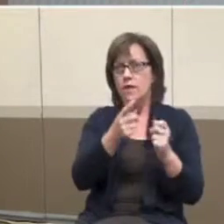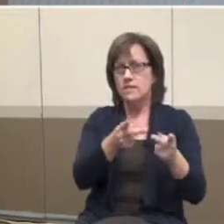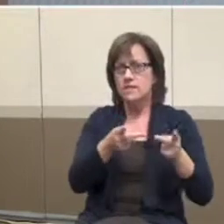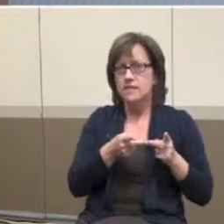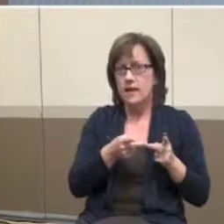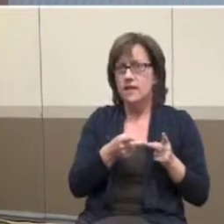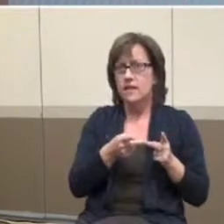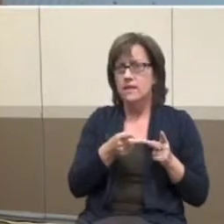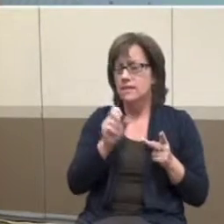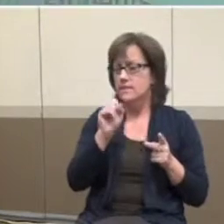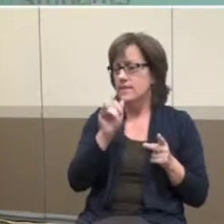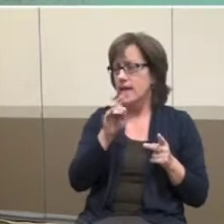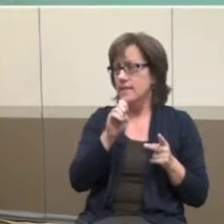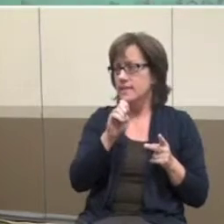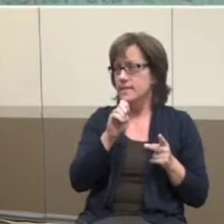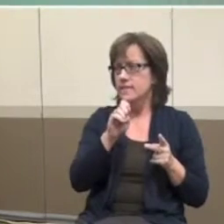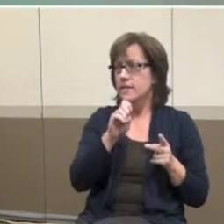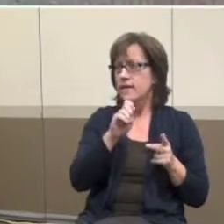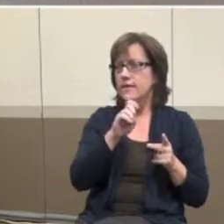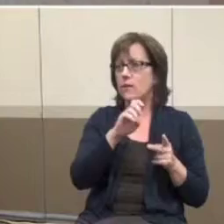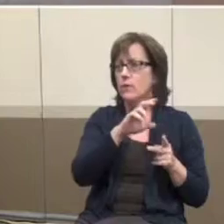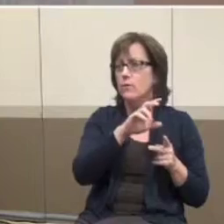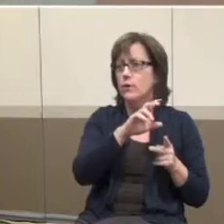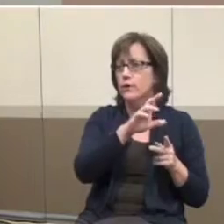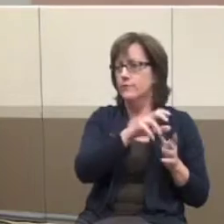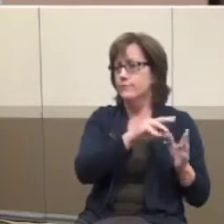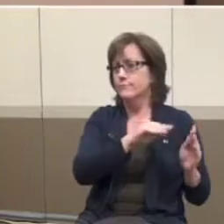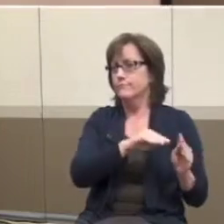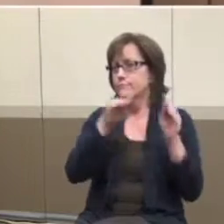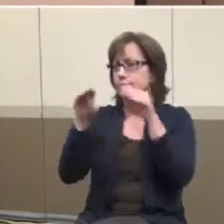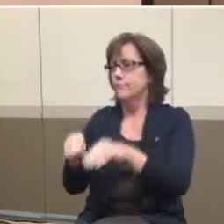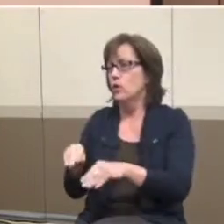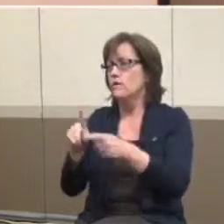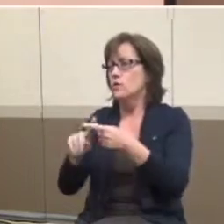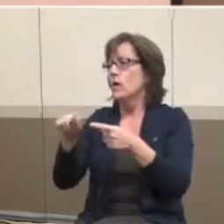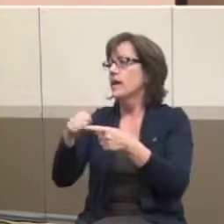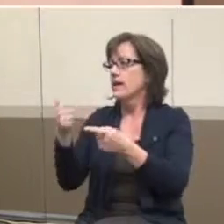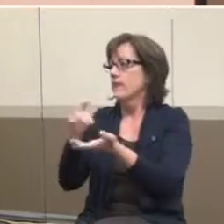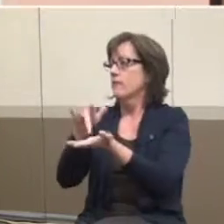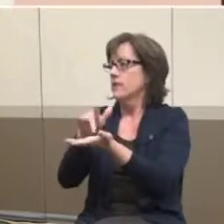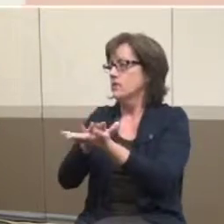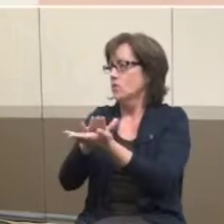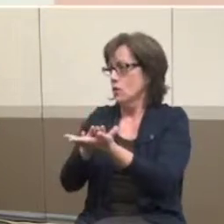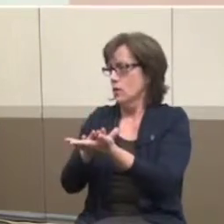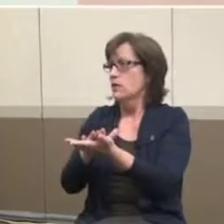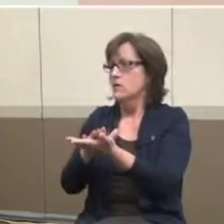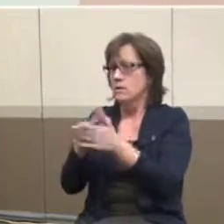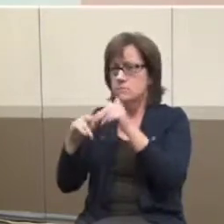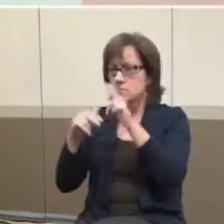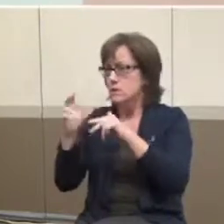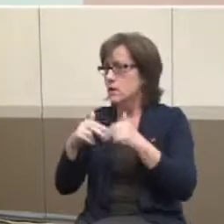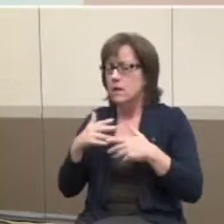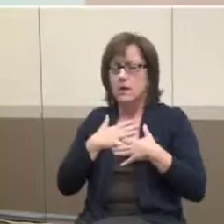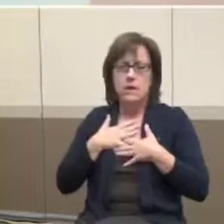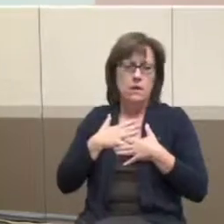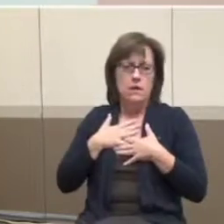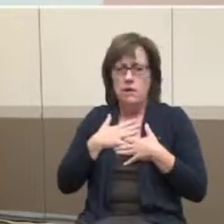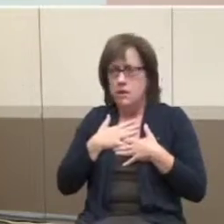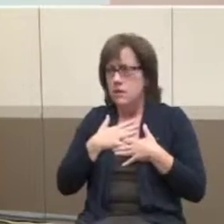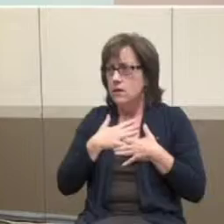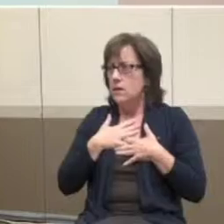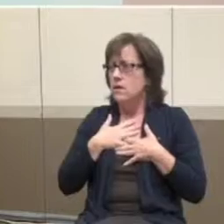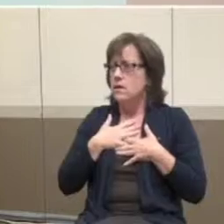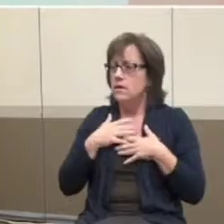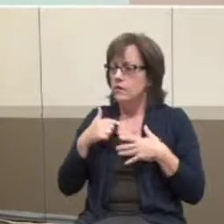and we were transplanted into another middle school site. And it was very disheartening to me and to the